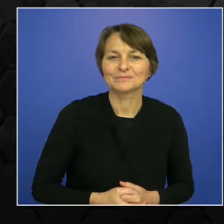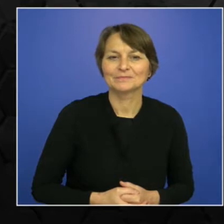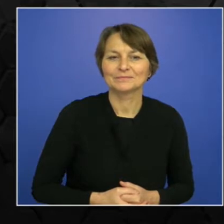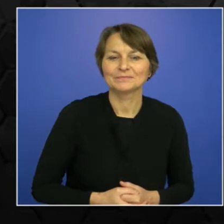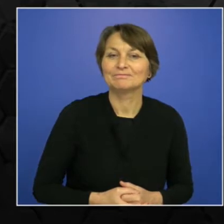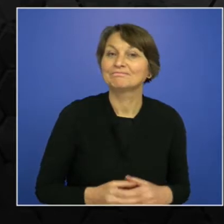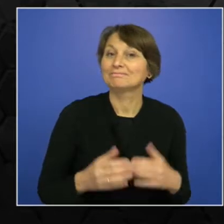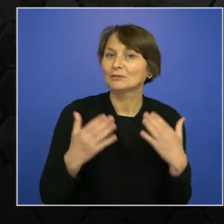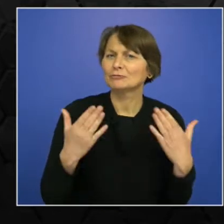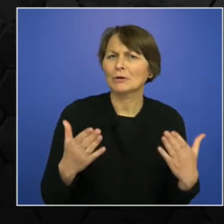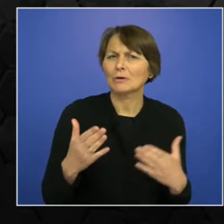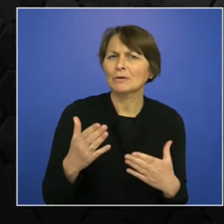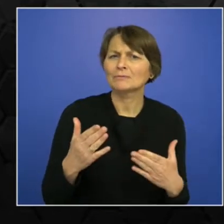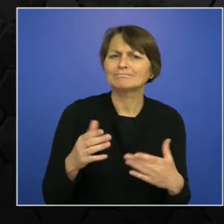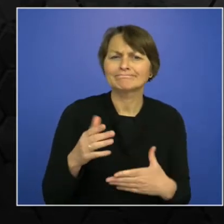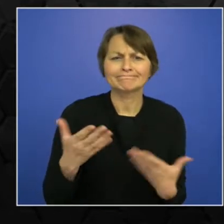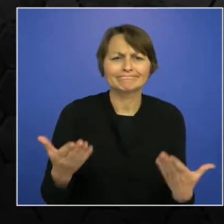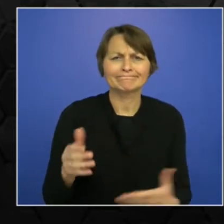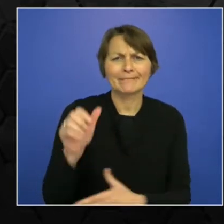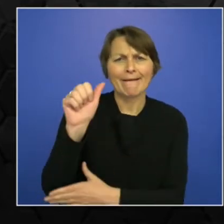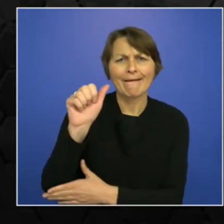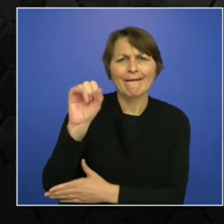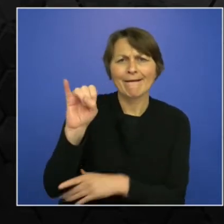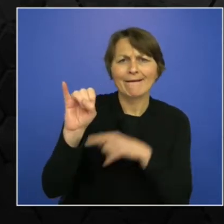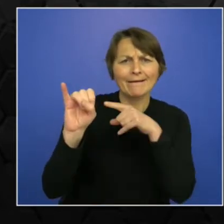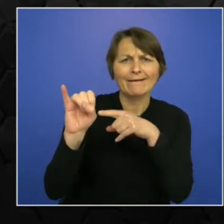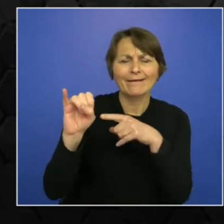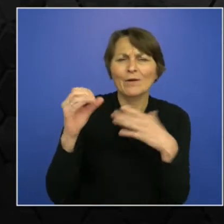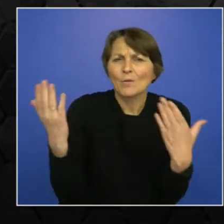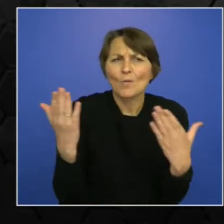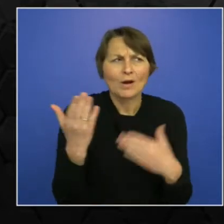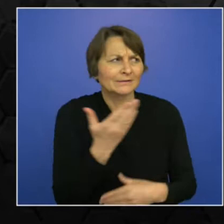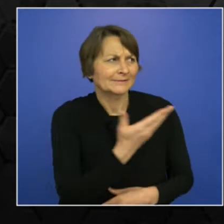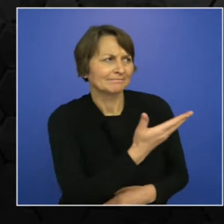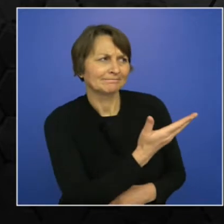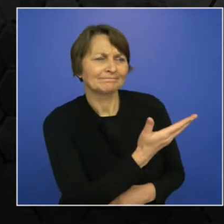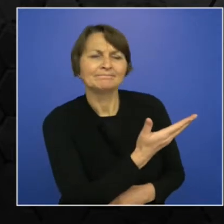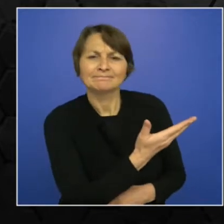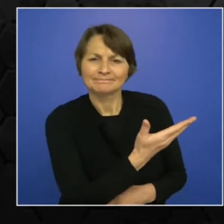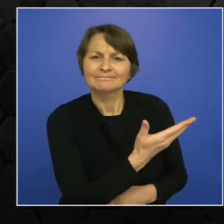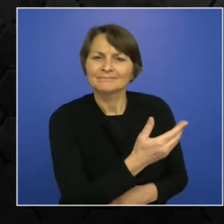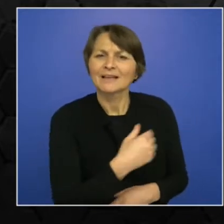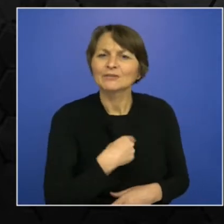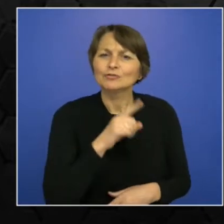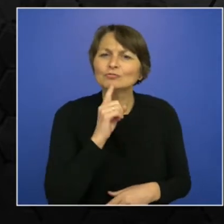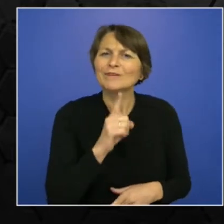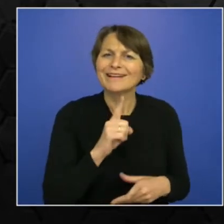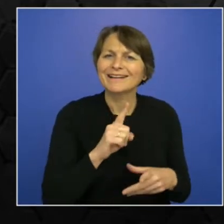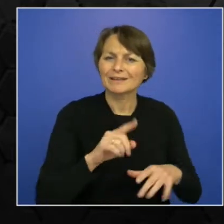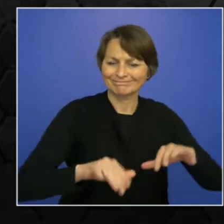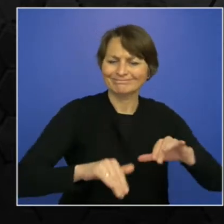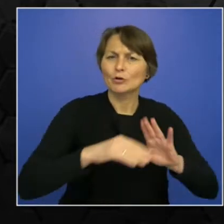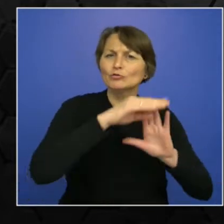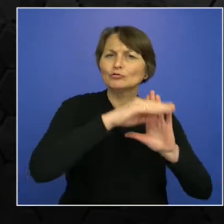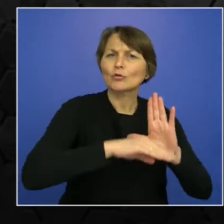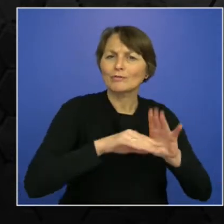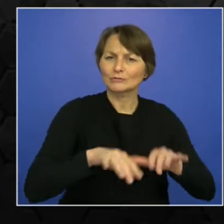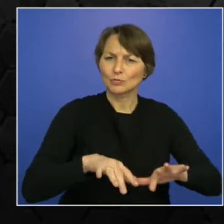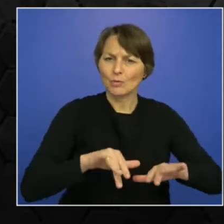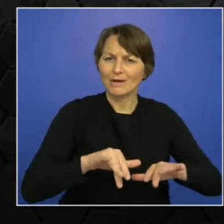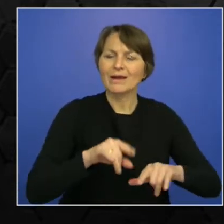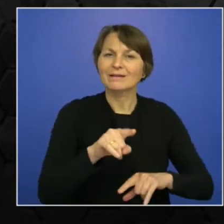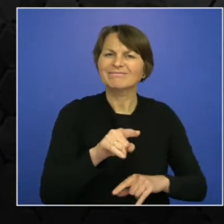So what is artificial intelligence? Simply, AI is the creation of software that imitate human behavior